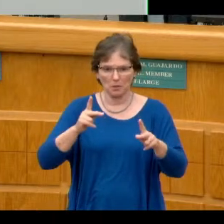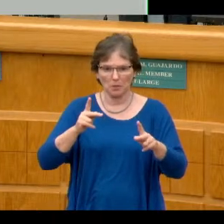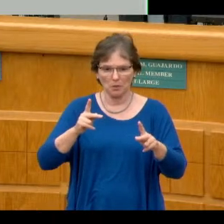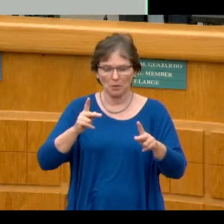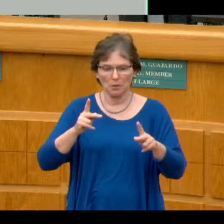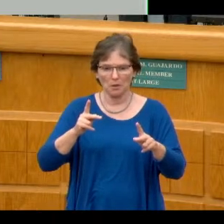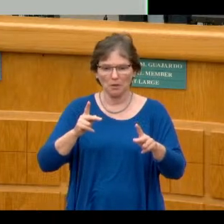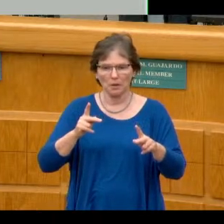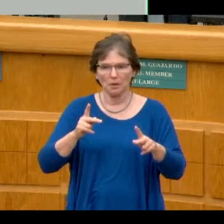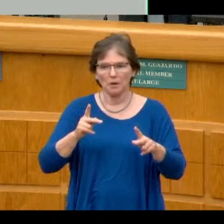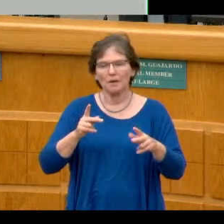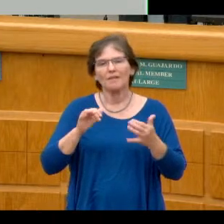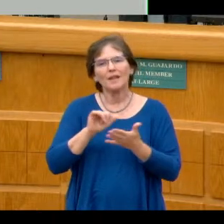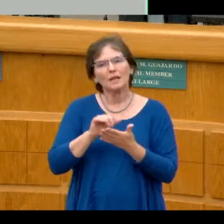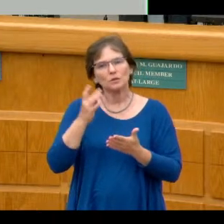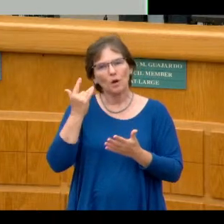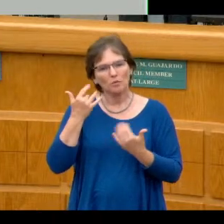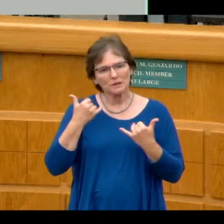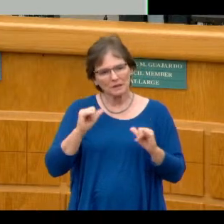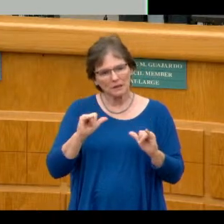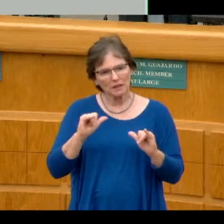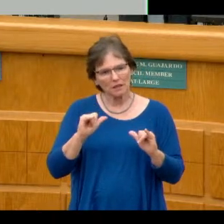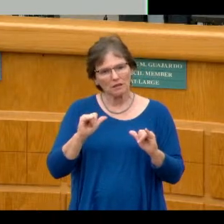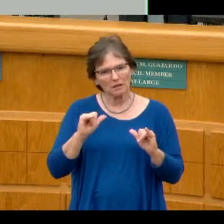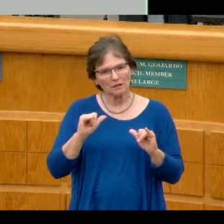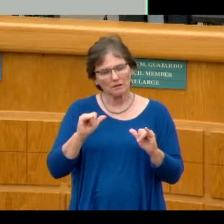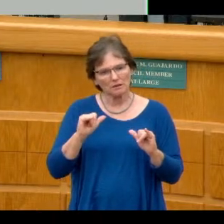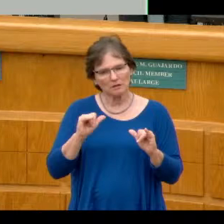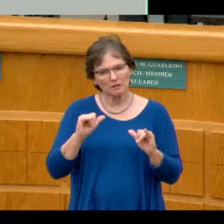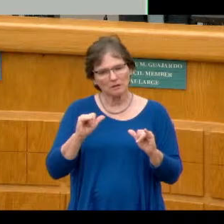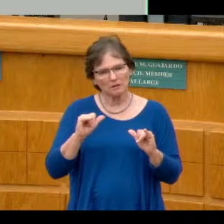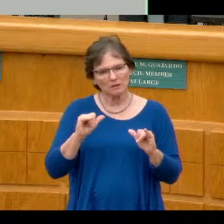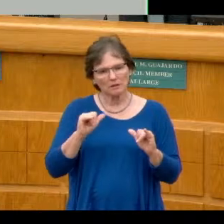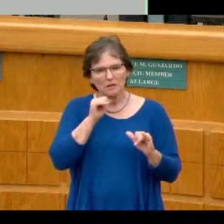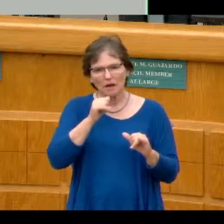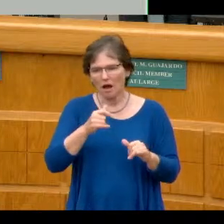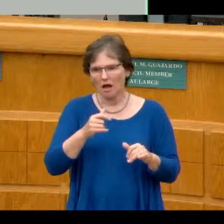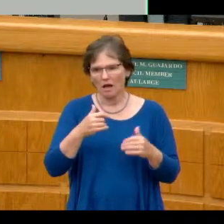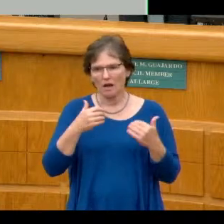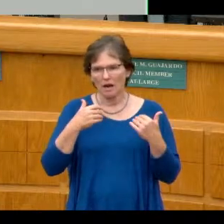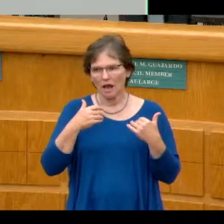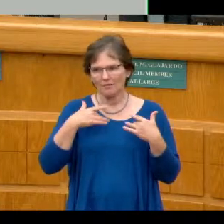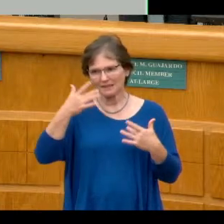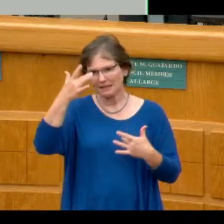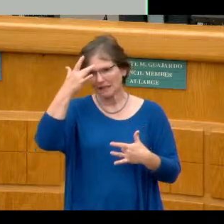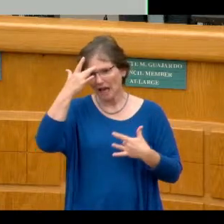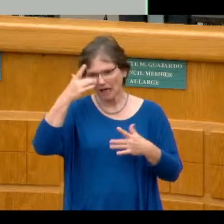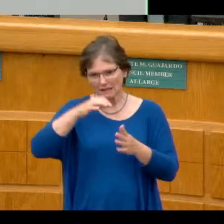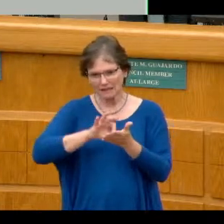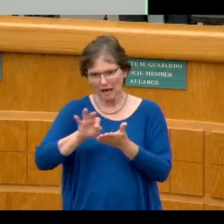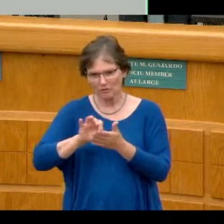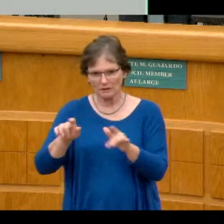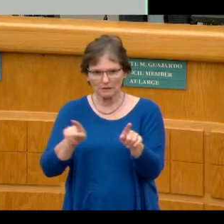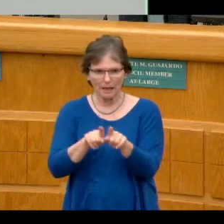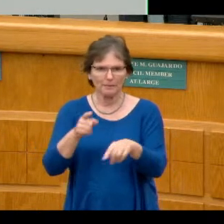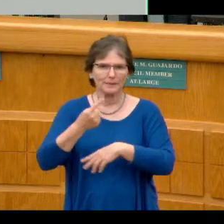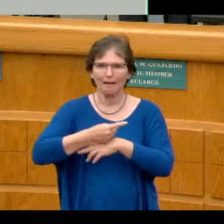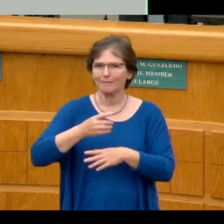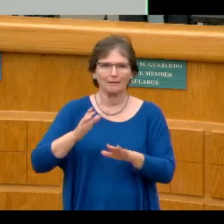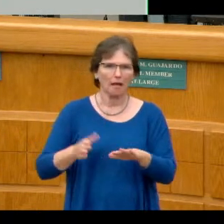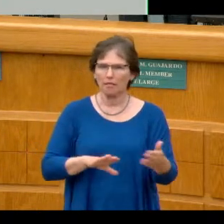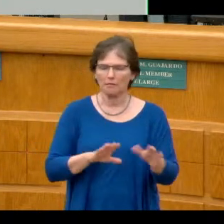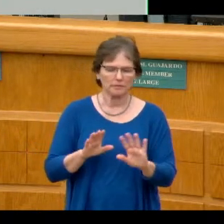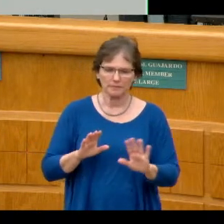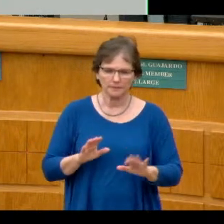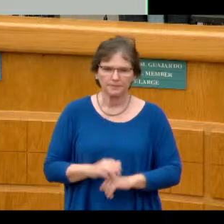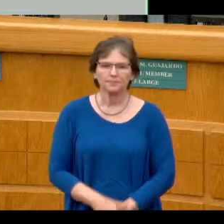to go to the hospital. And for those that die, there's a delay for that happening. And so these fatalities that we're seeing, they're still